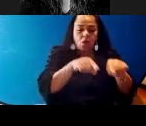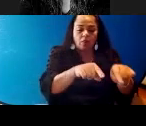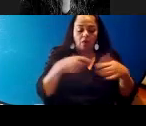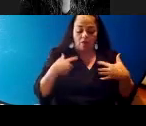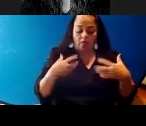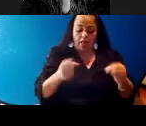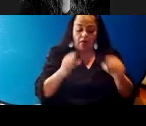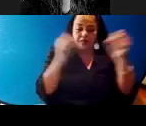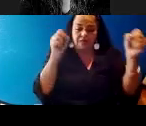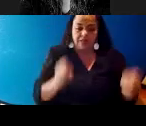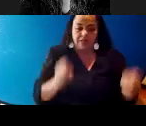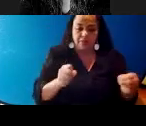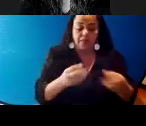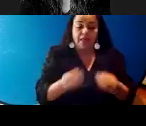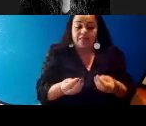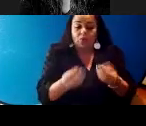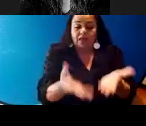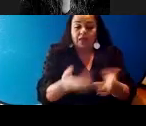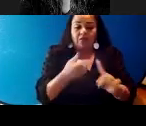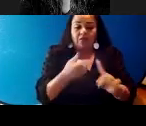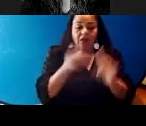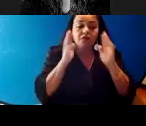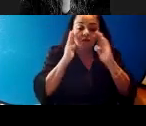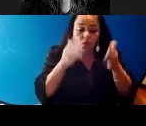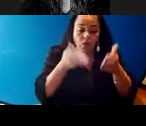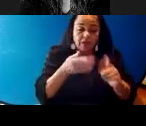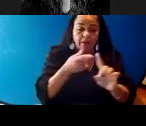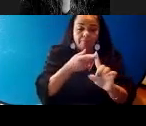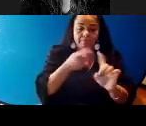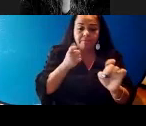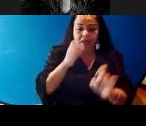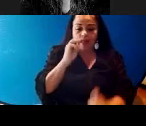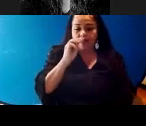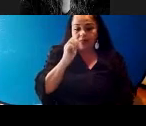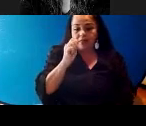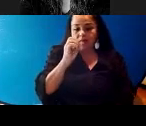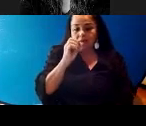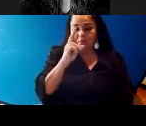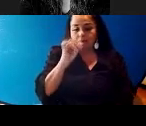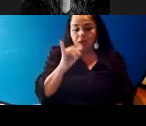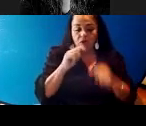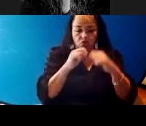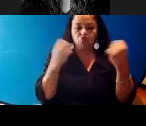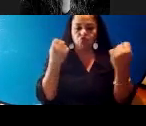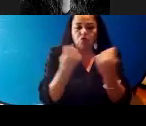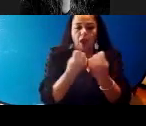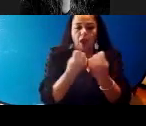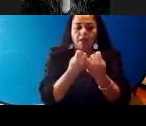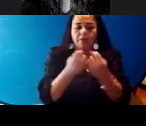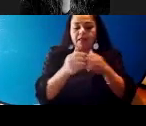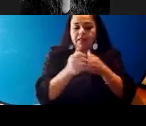be administered by and really focused on the Maori tribe leadership and ensuring that they